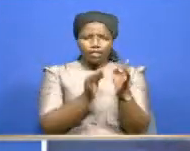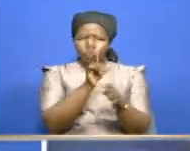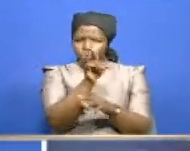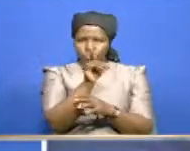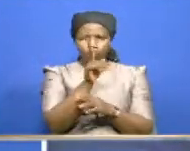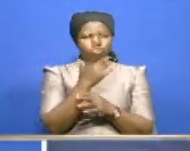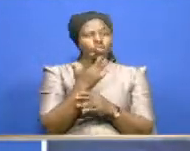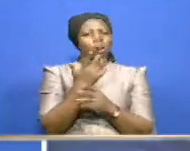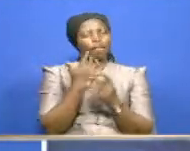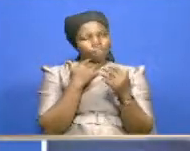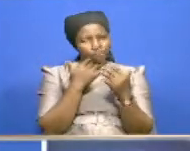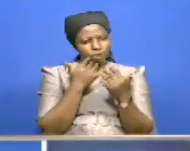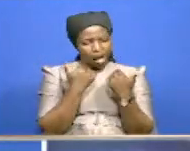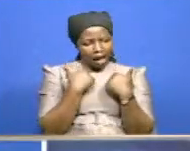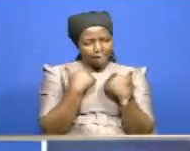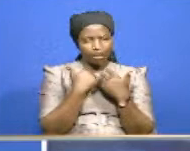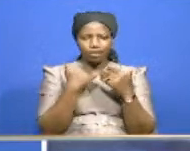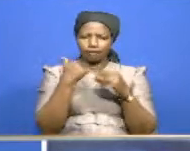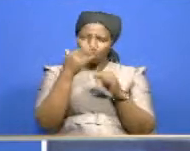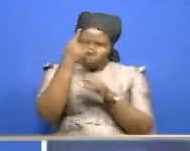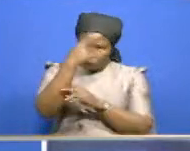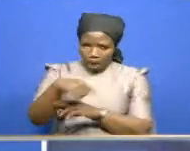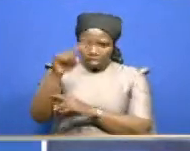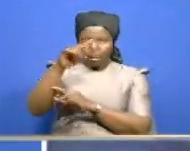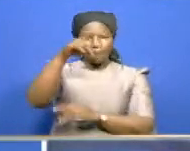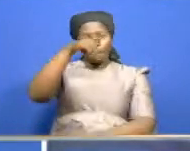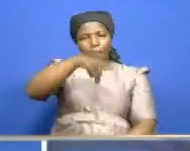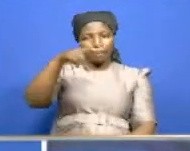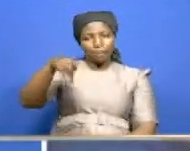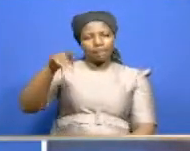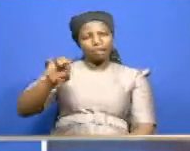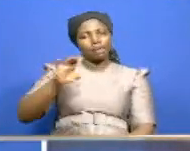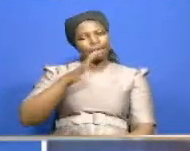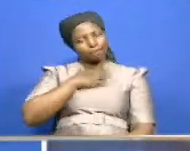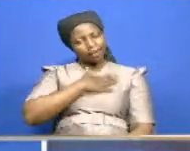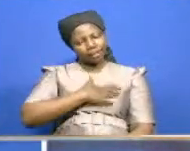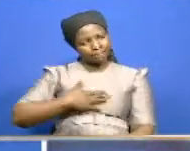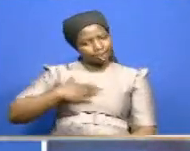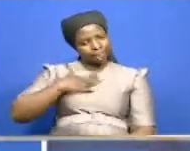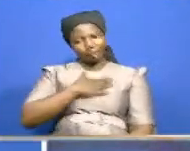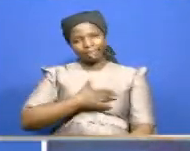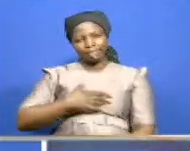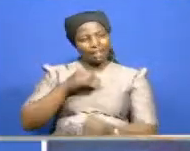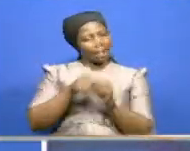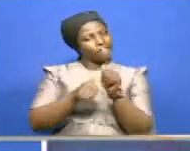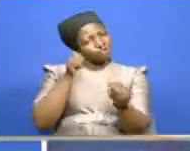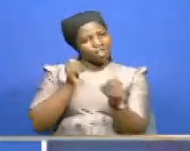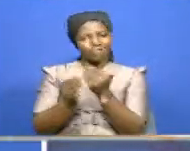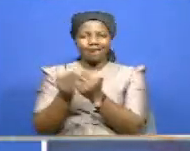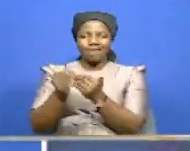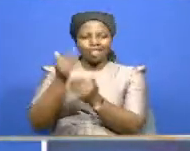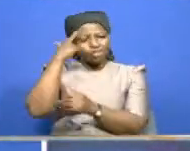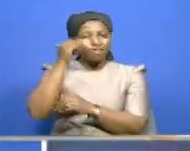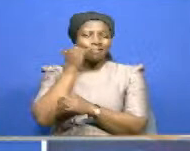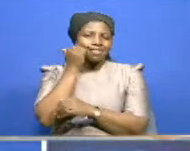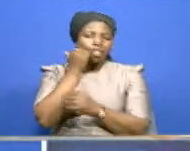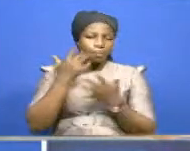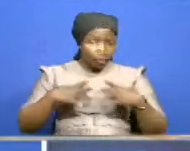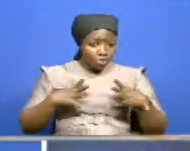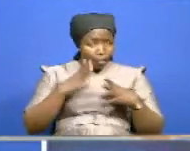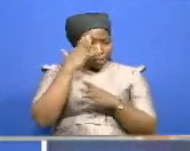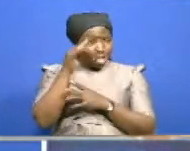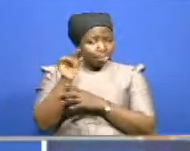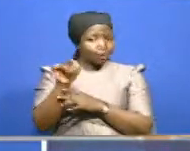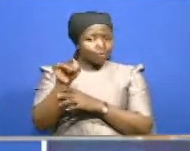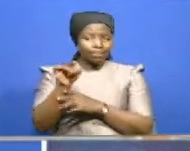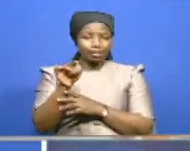on proper PPEs, kindly avoid attending patients because that